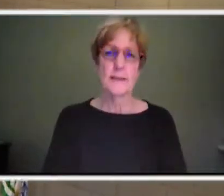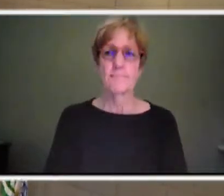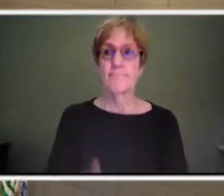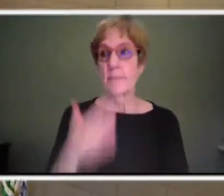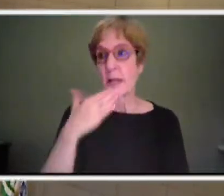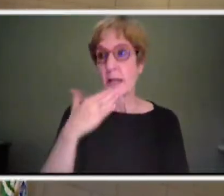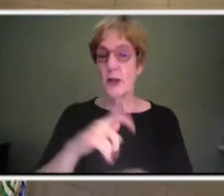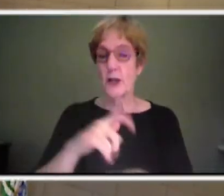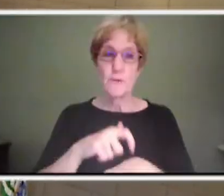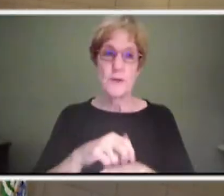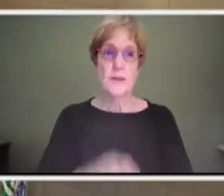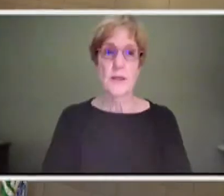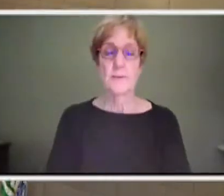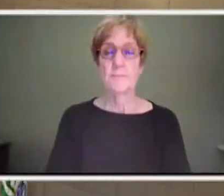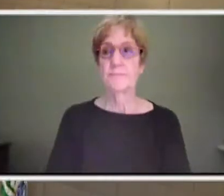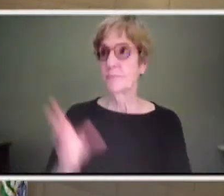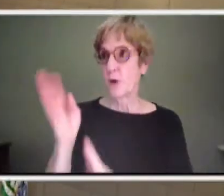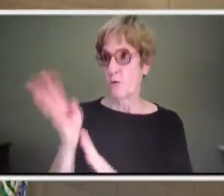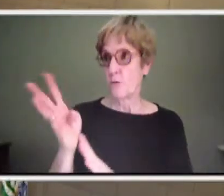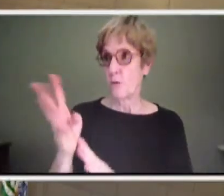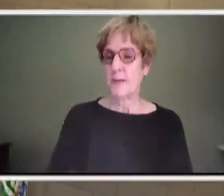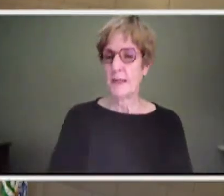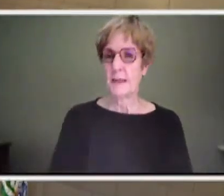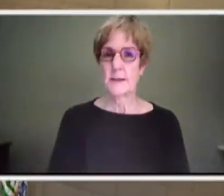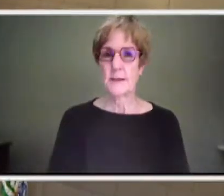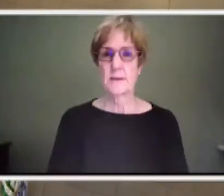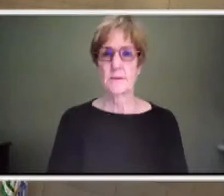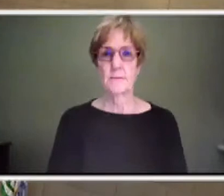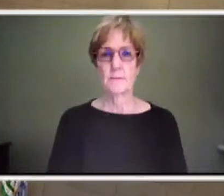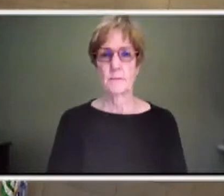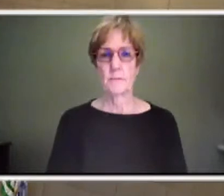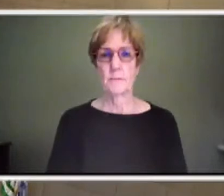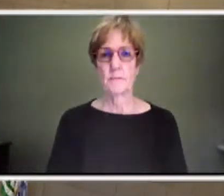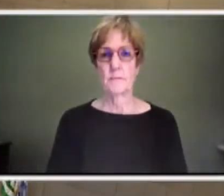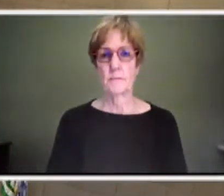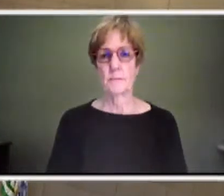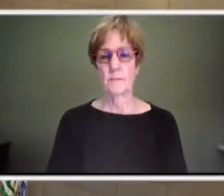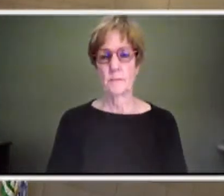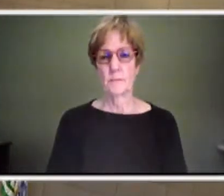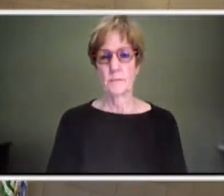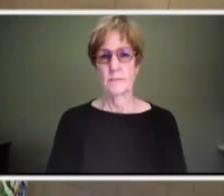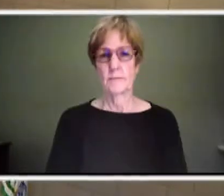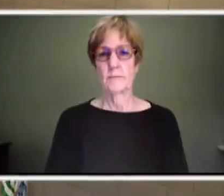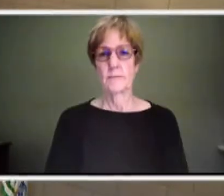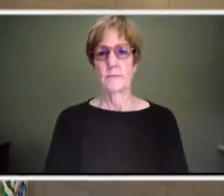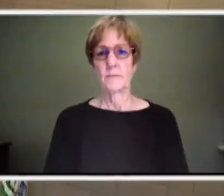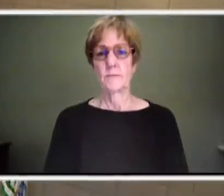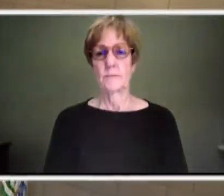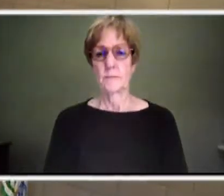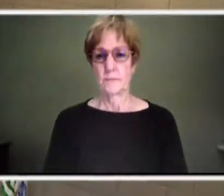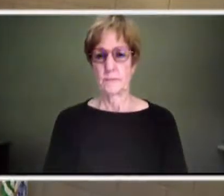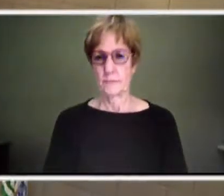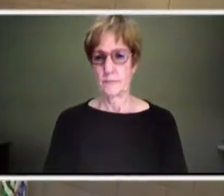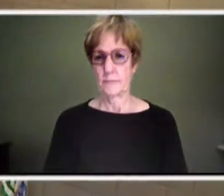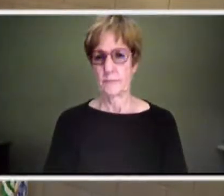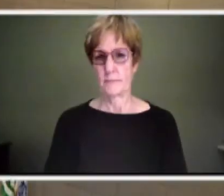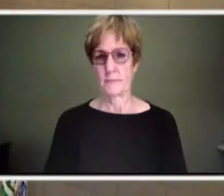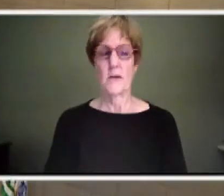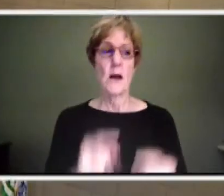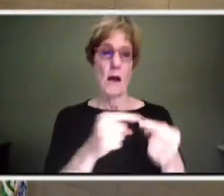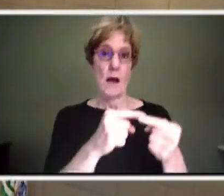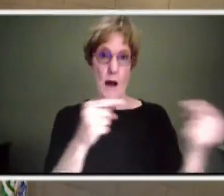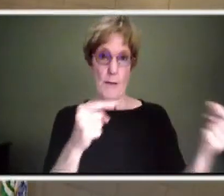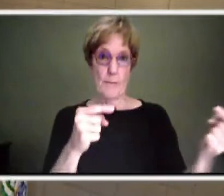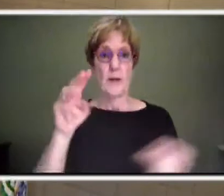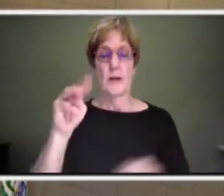You have 4 minutes, if you want it. Okay. Thank you very much. In opposition, we have